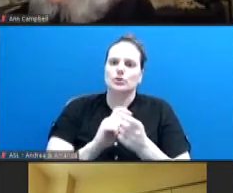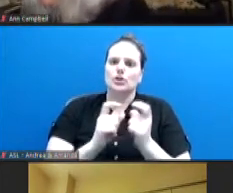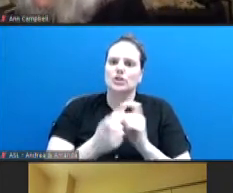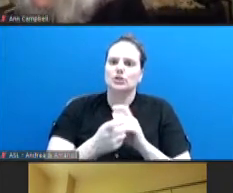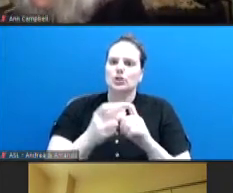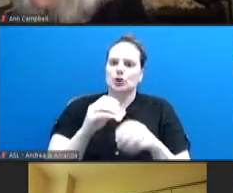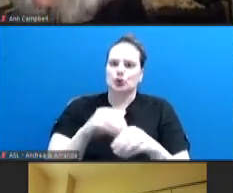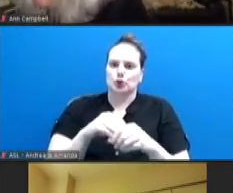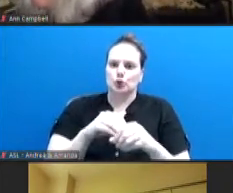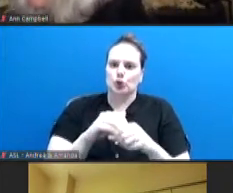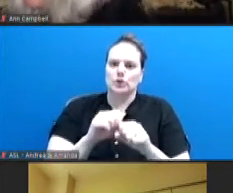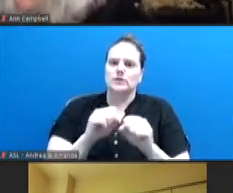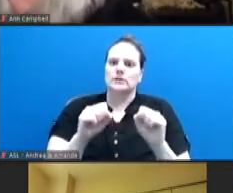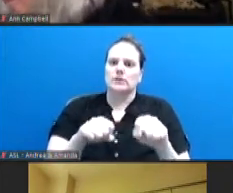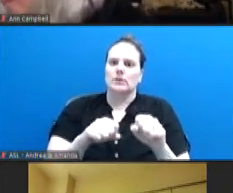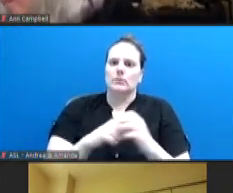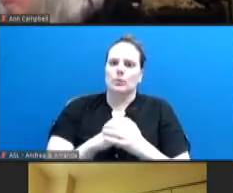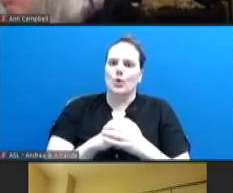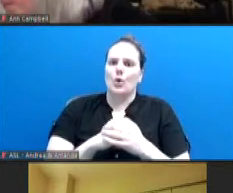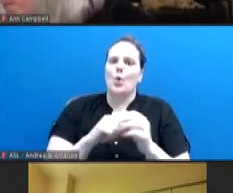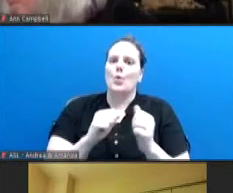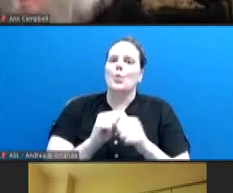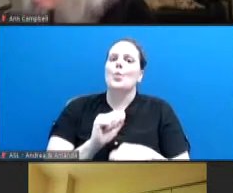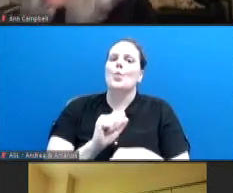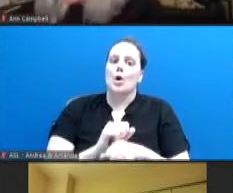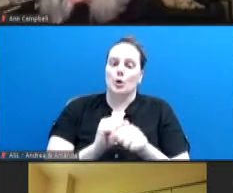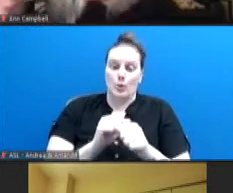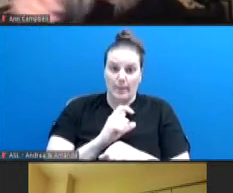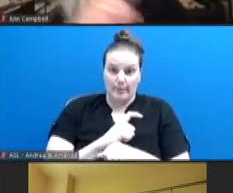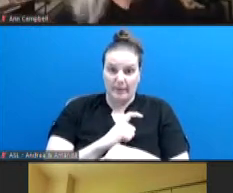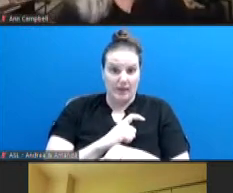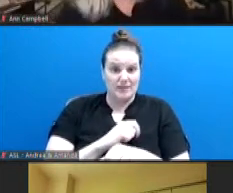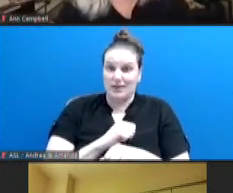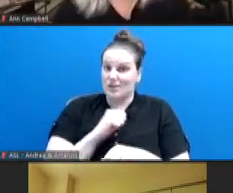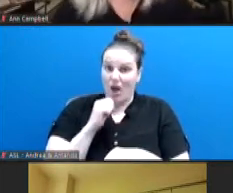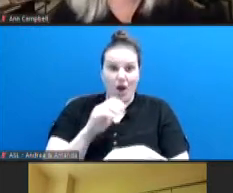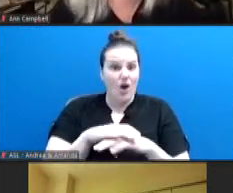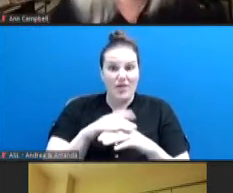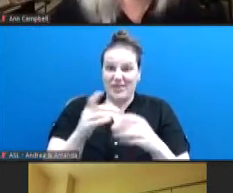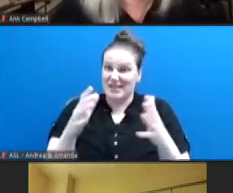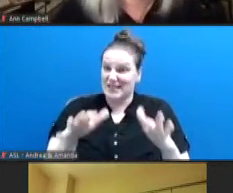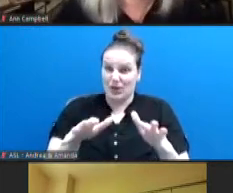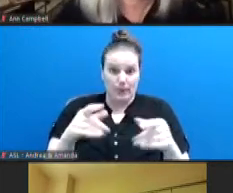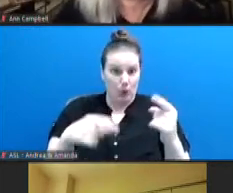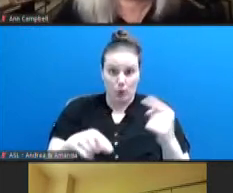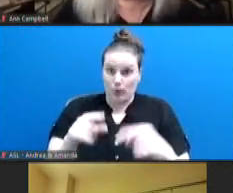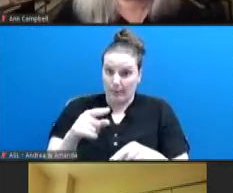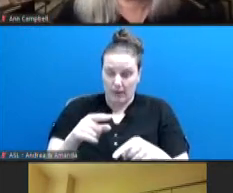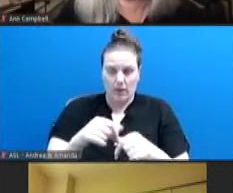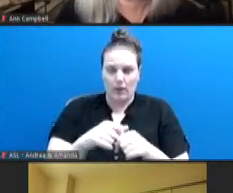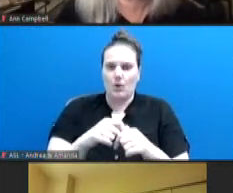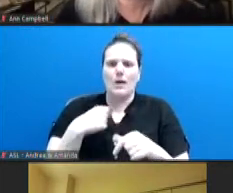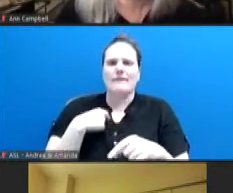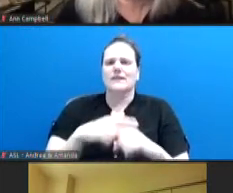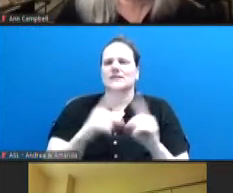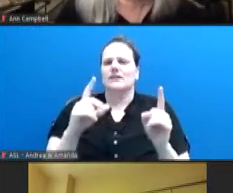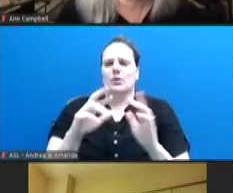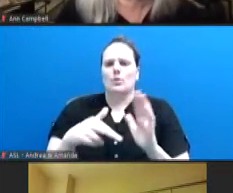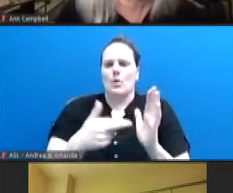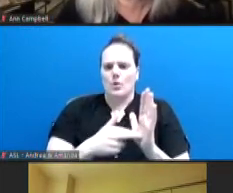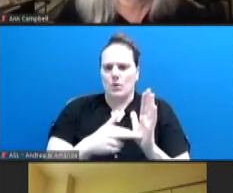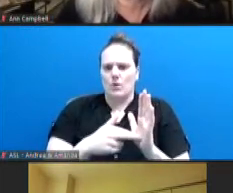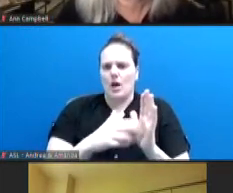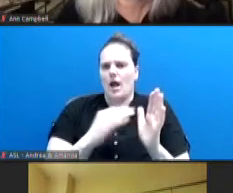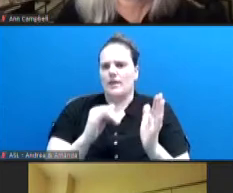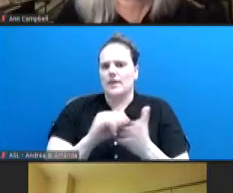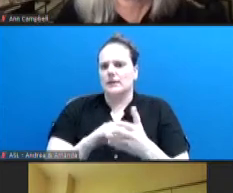systems. We do work with the police, but not on the settlement agreement. So we have a different role, and it is in